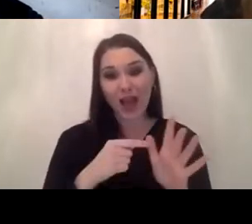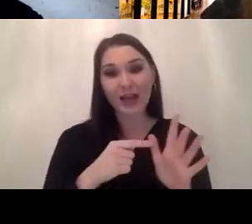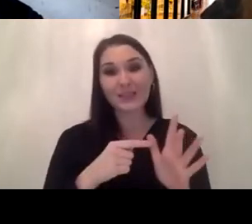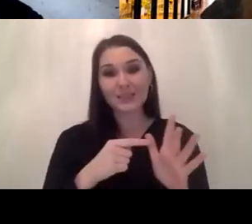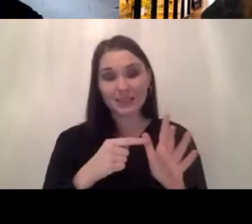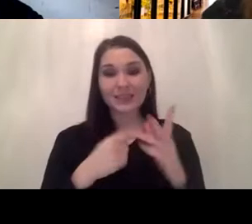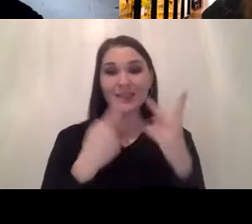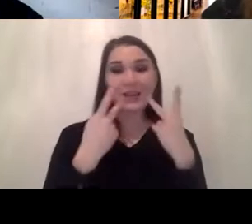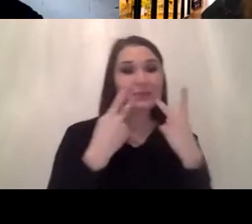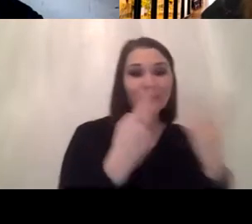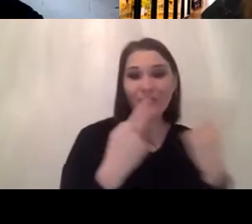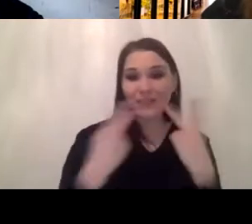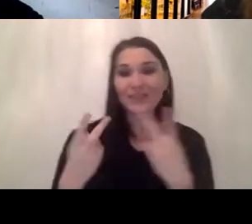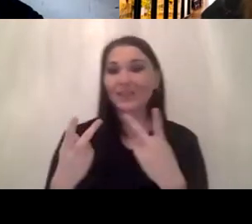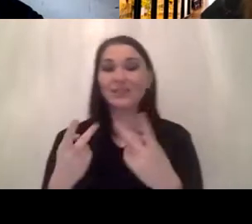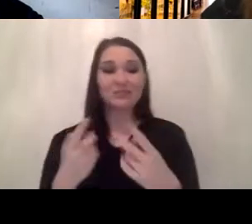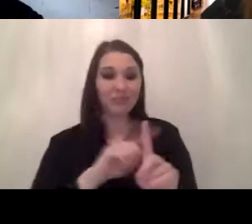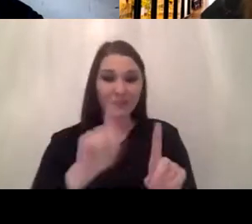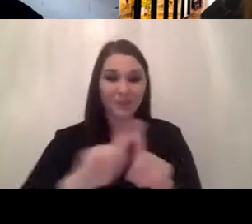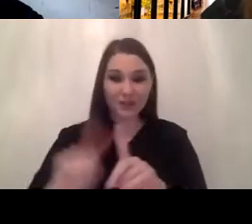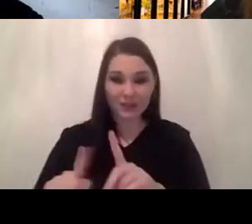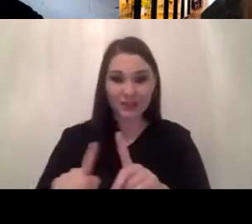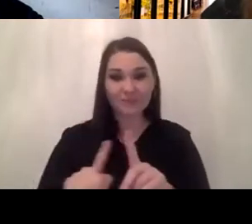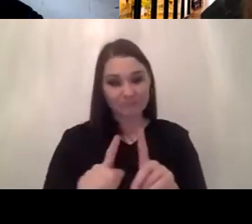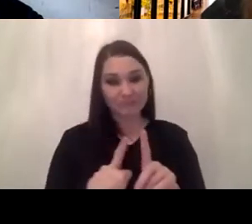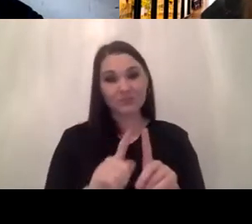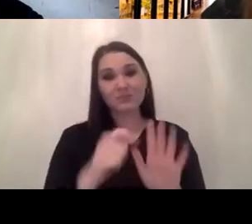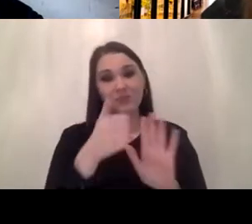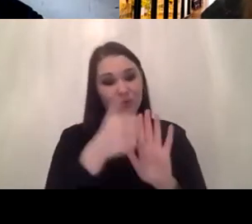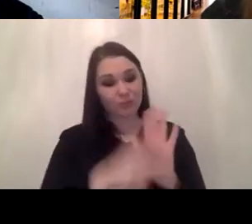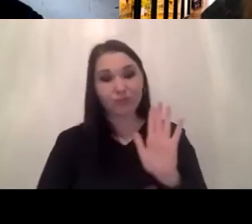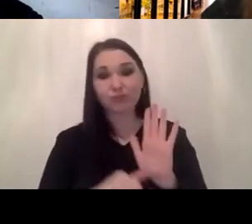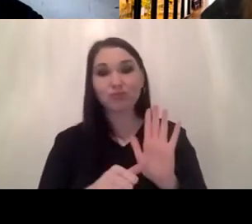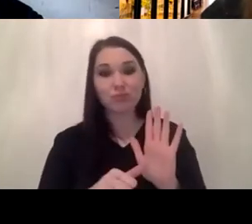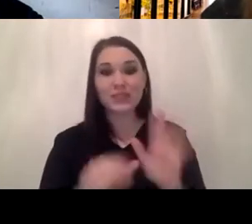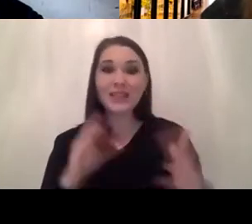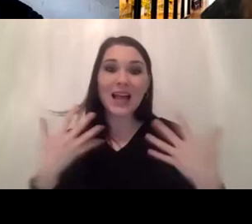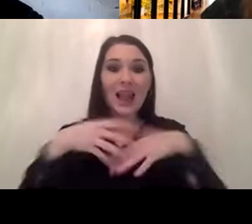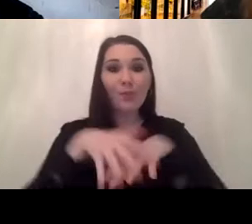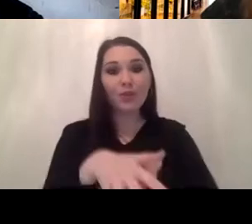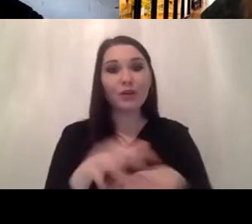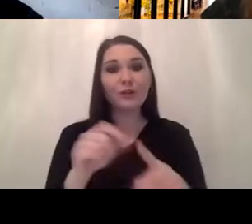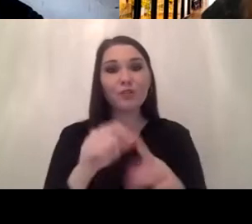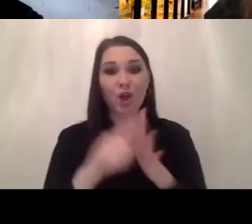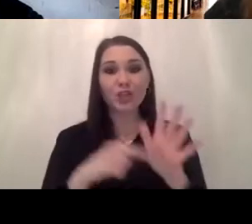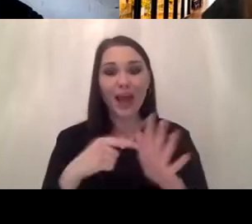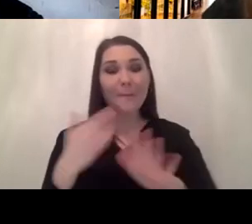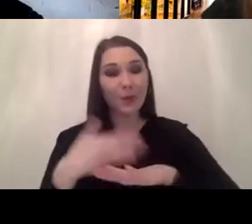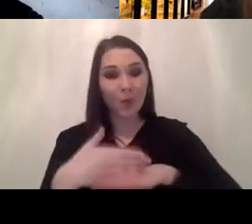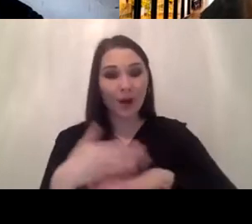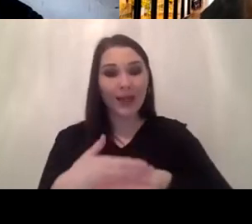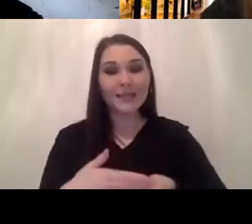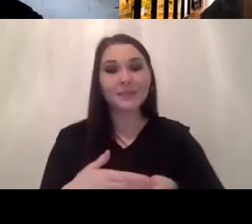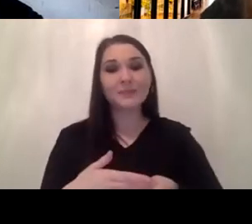personas, and that's been quite a big collaborative project that we've been working on. But we've done that